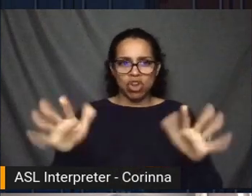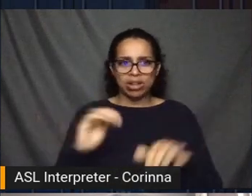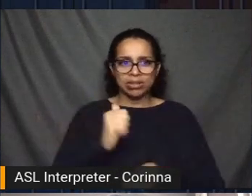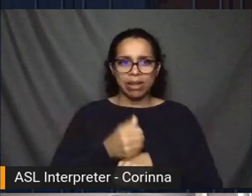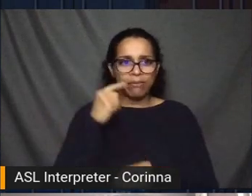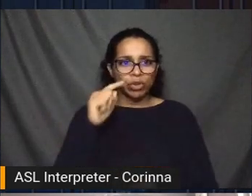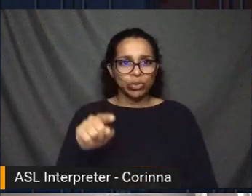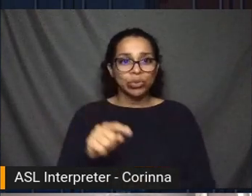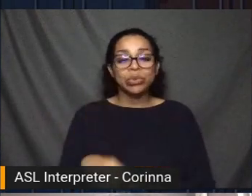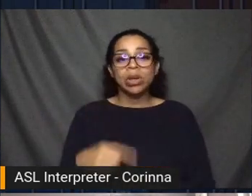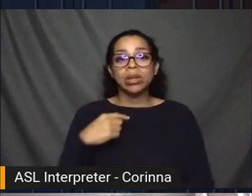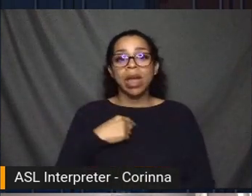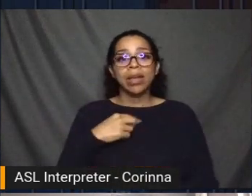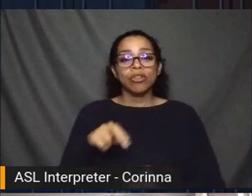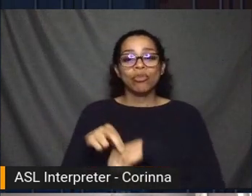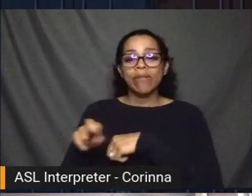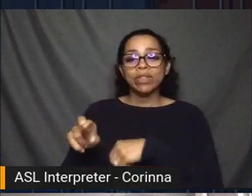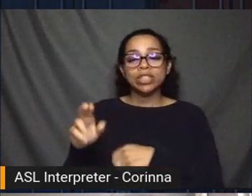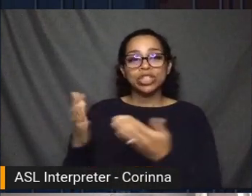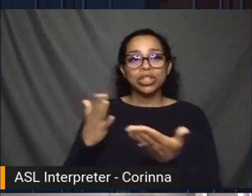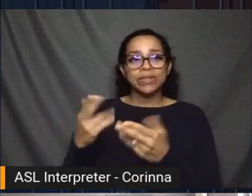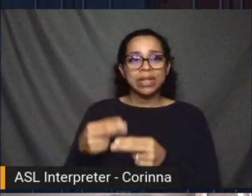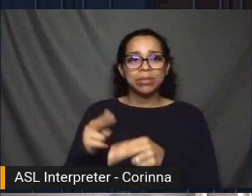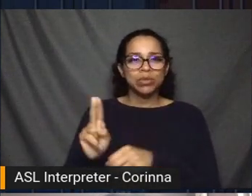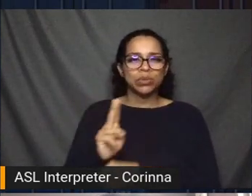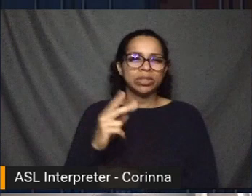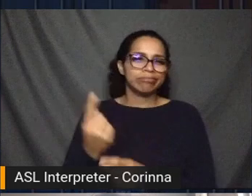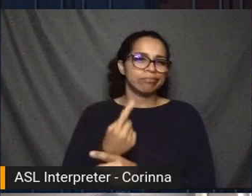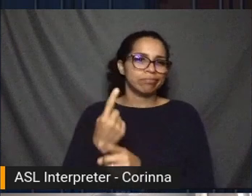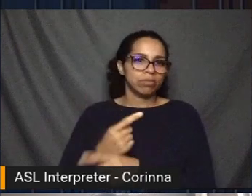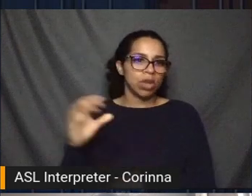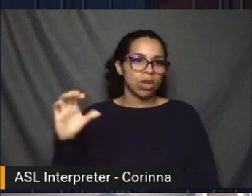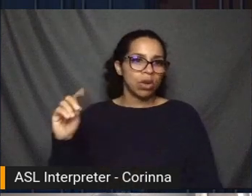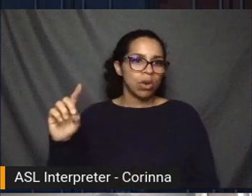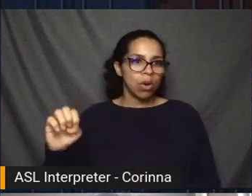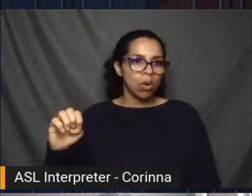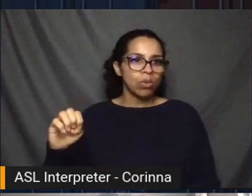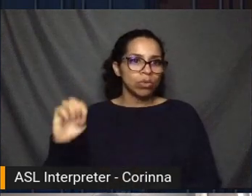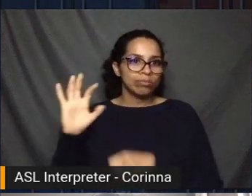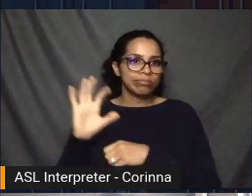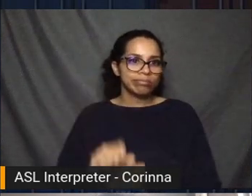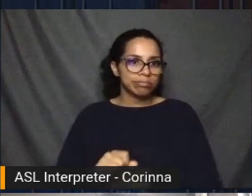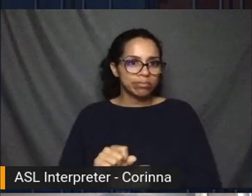name using normal code practices. So